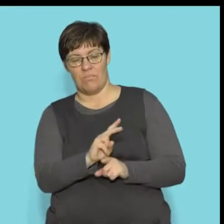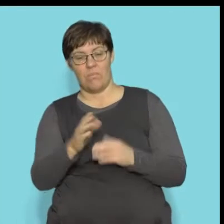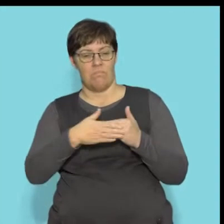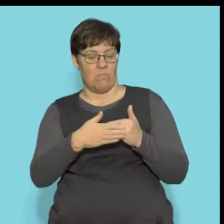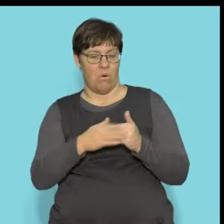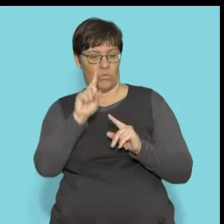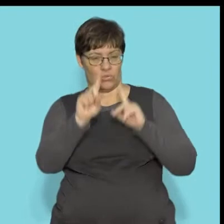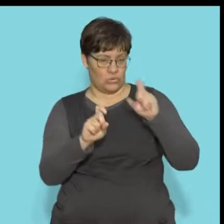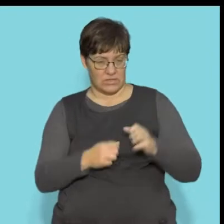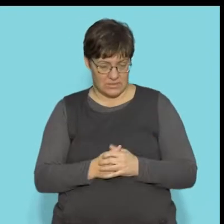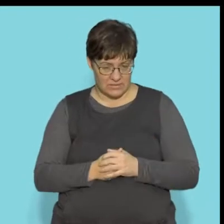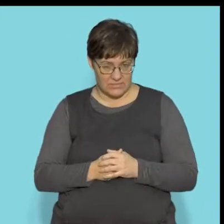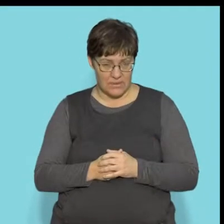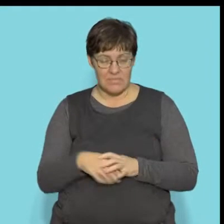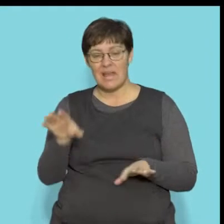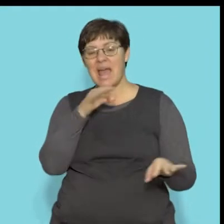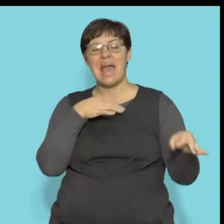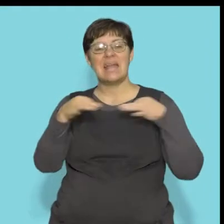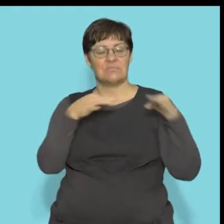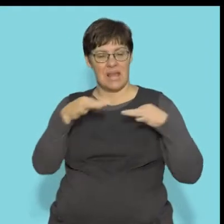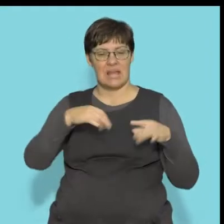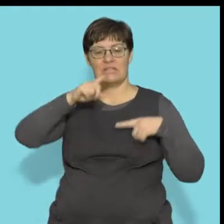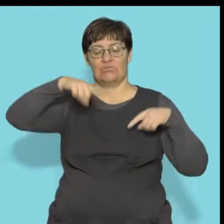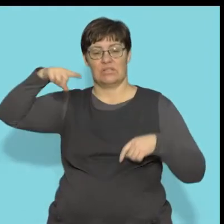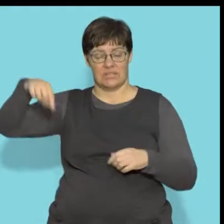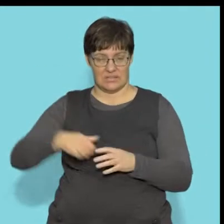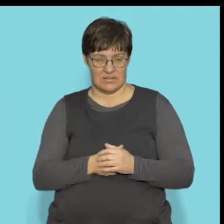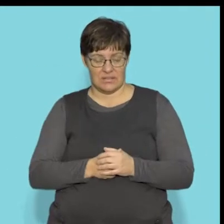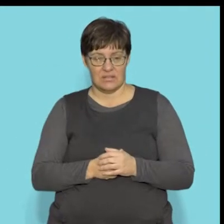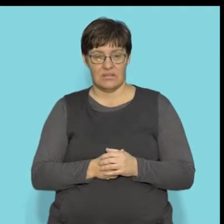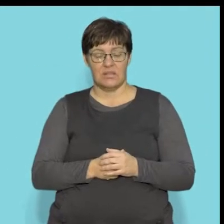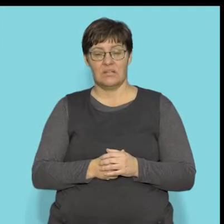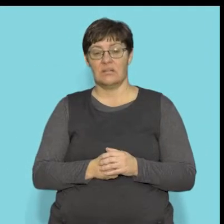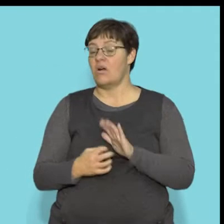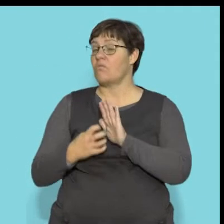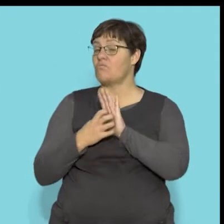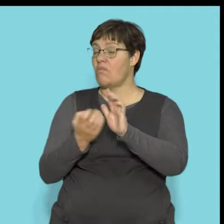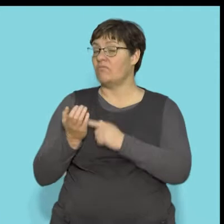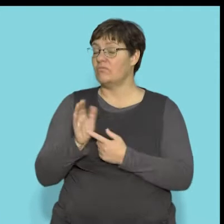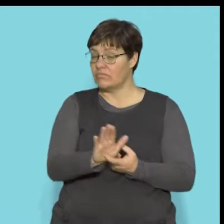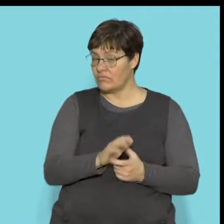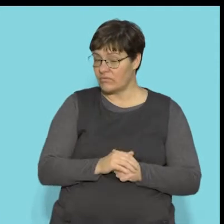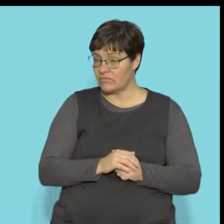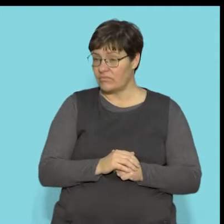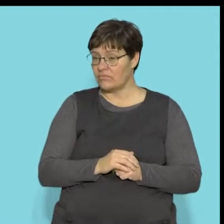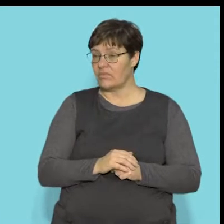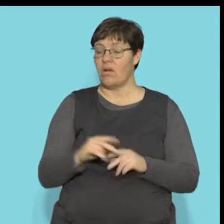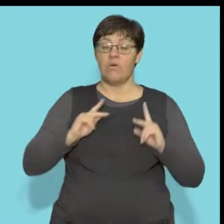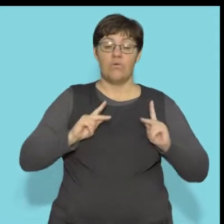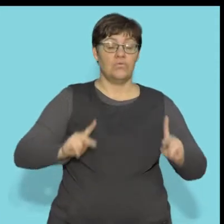question. We have to describe the trends. The graph indicates that as the